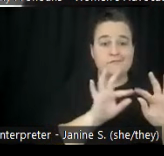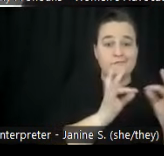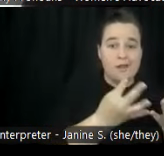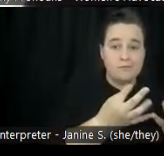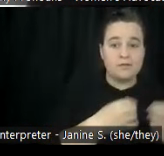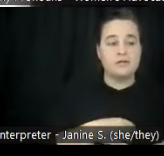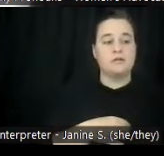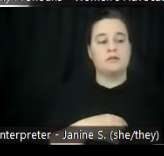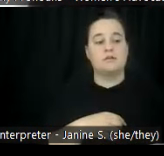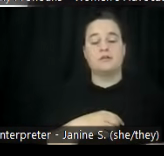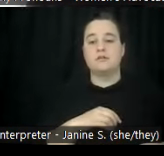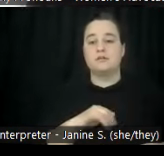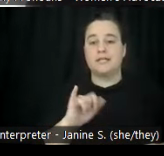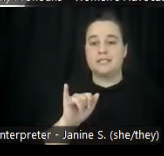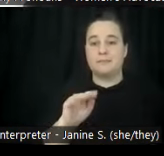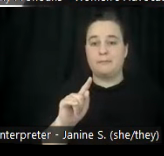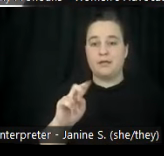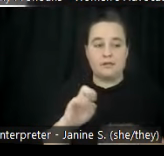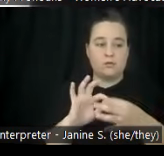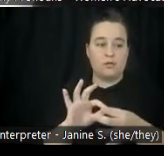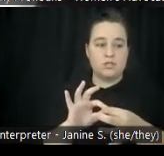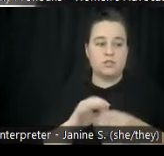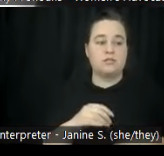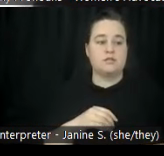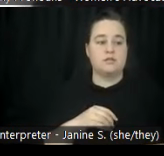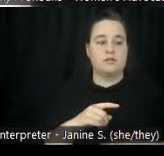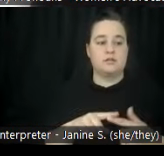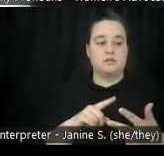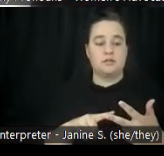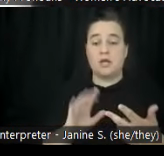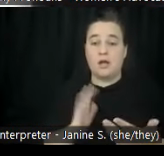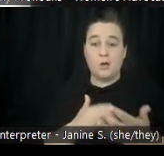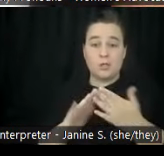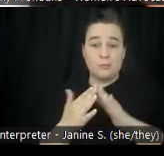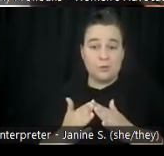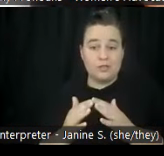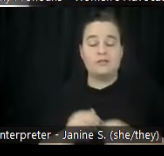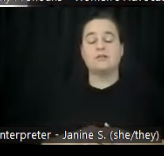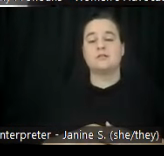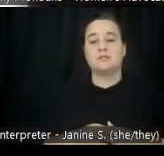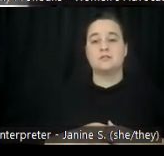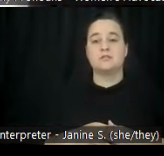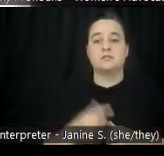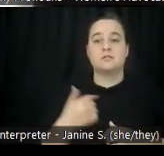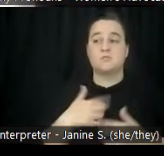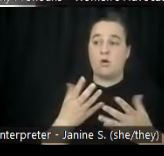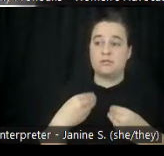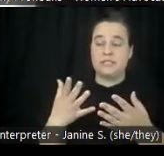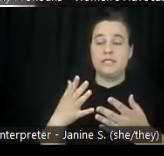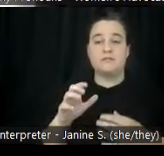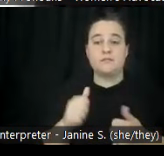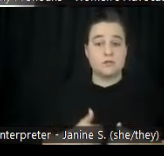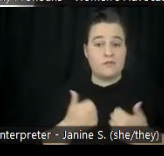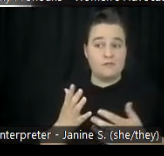our intimate relationships, our community, And we want to give survivors the tools to put boundaries